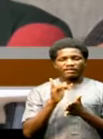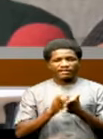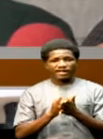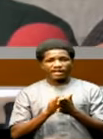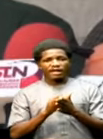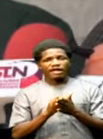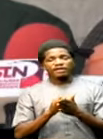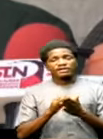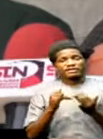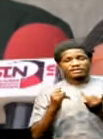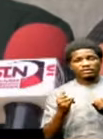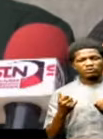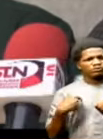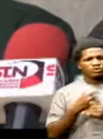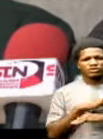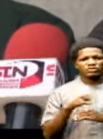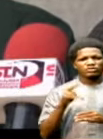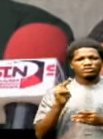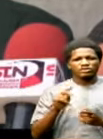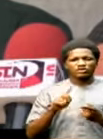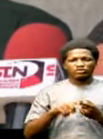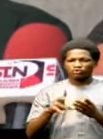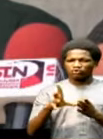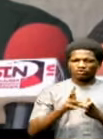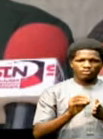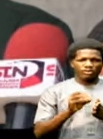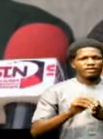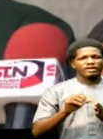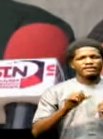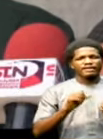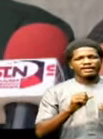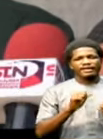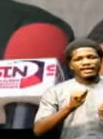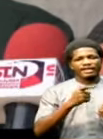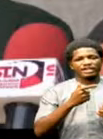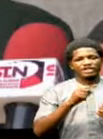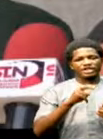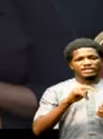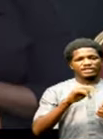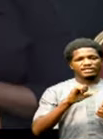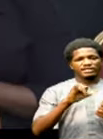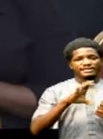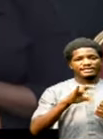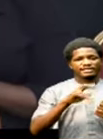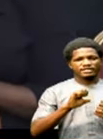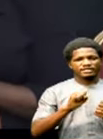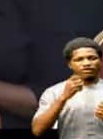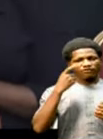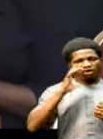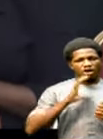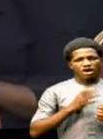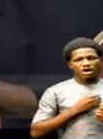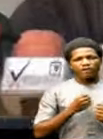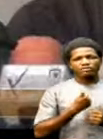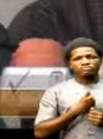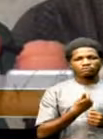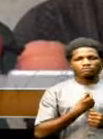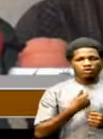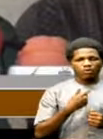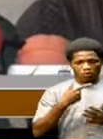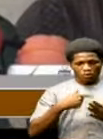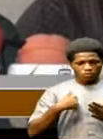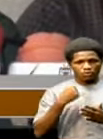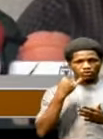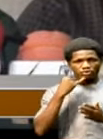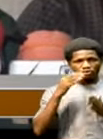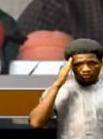time, we do not need to duplicate agencies for ourselves. What we should be focusing at this